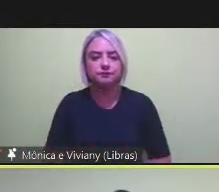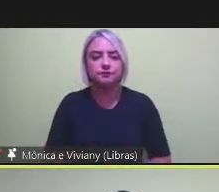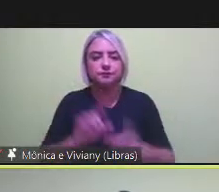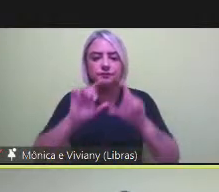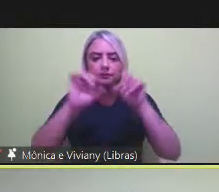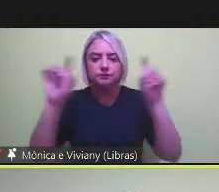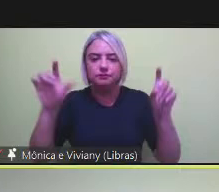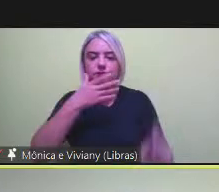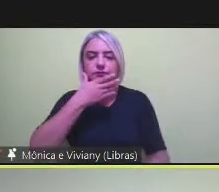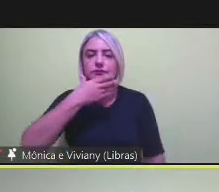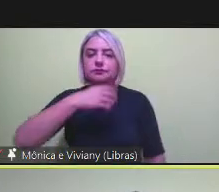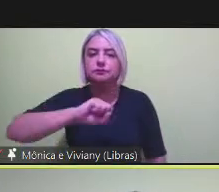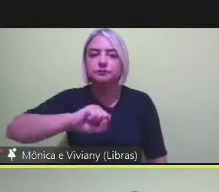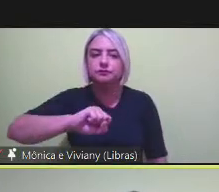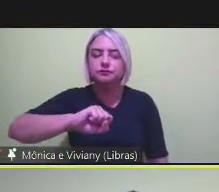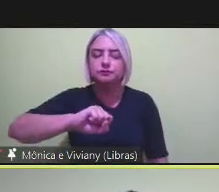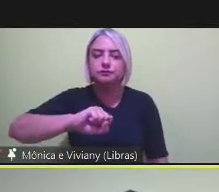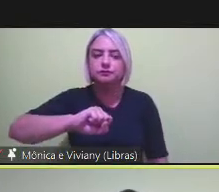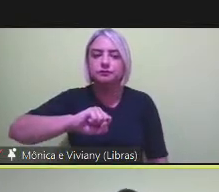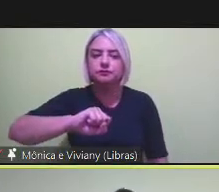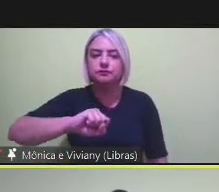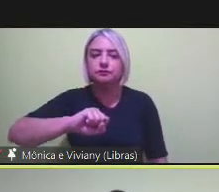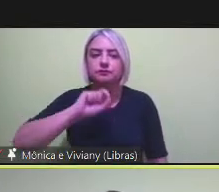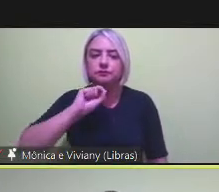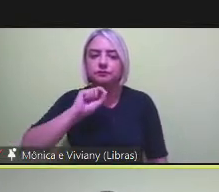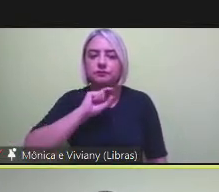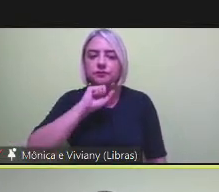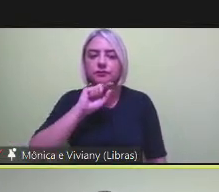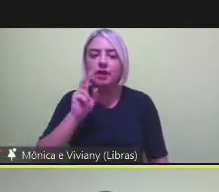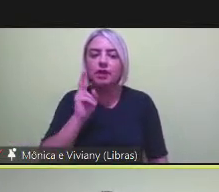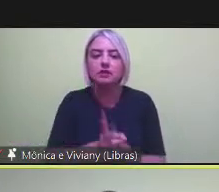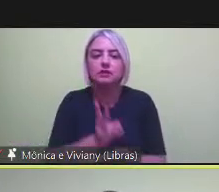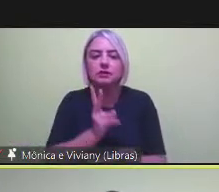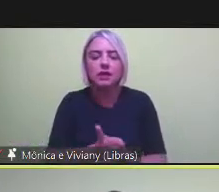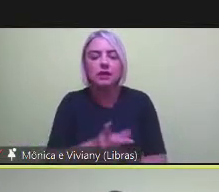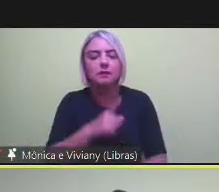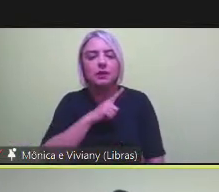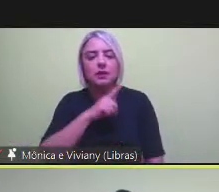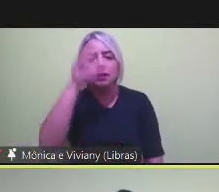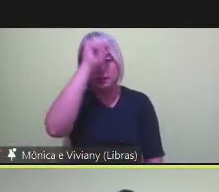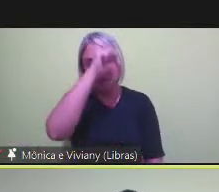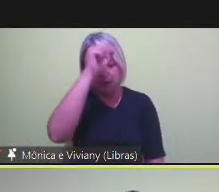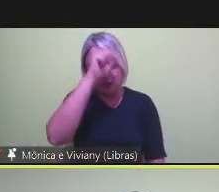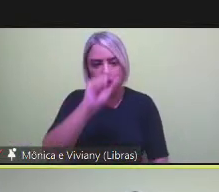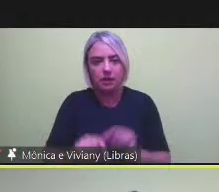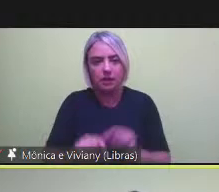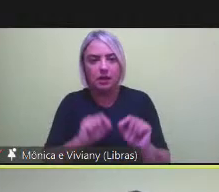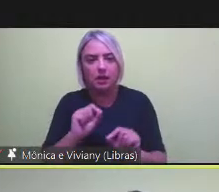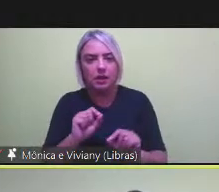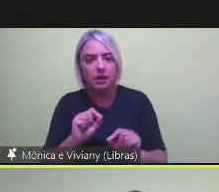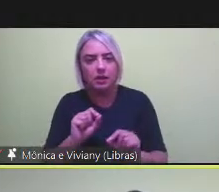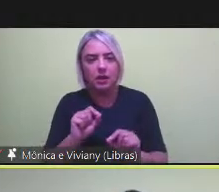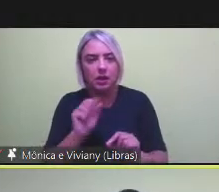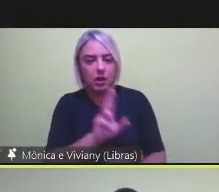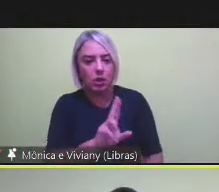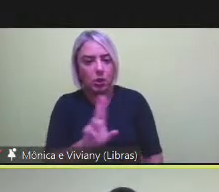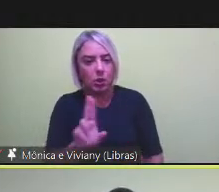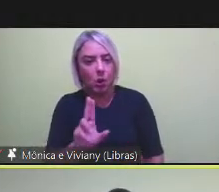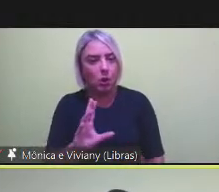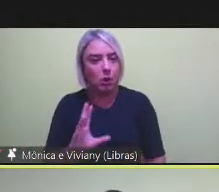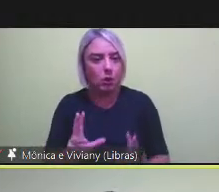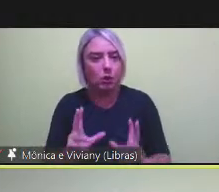I'd like to mention Paulo Freire's sentence that he says, there is always something to learn.